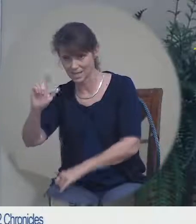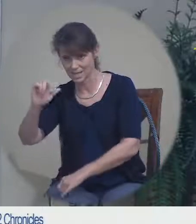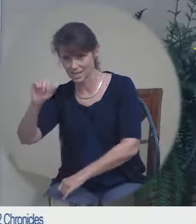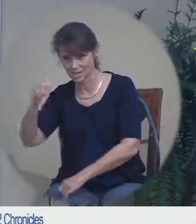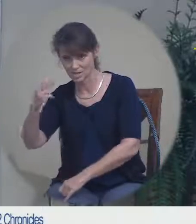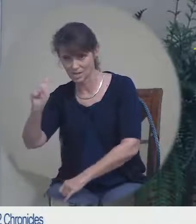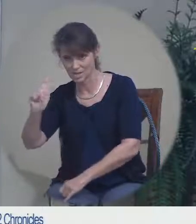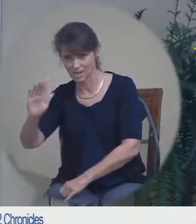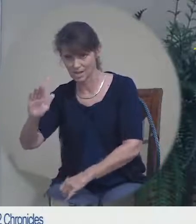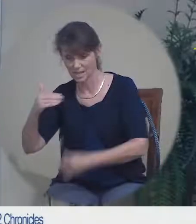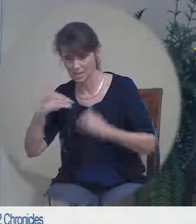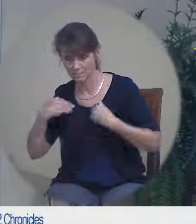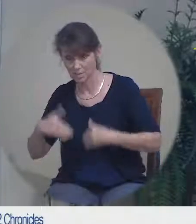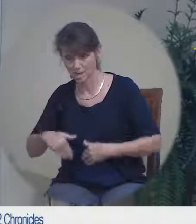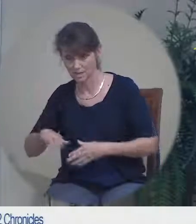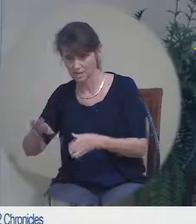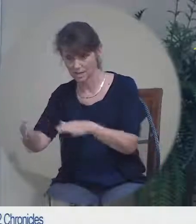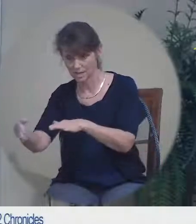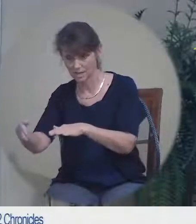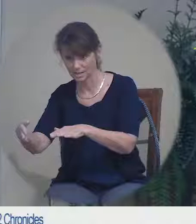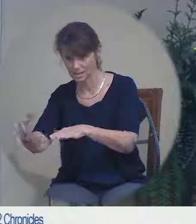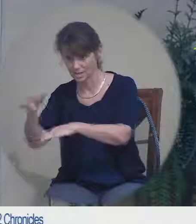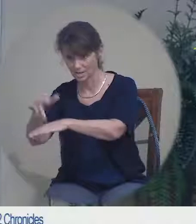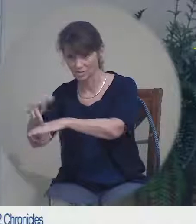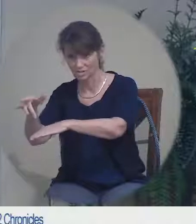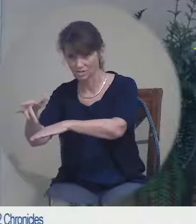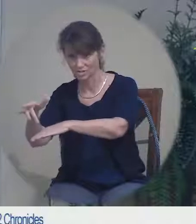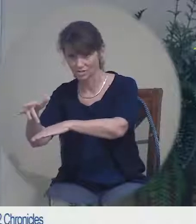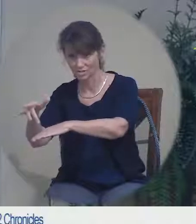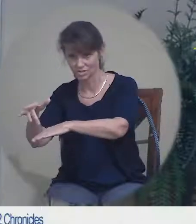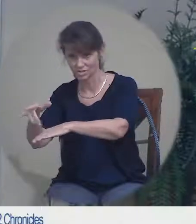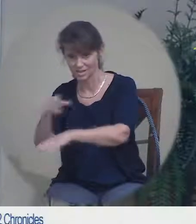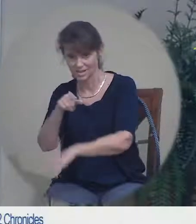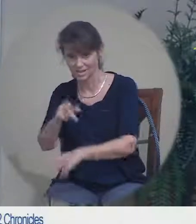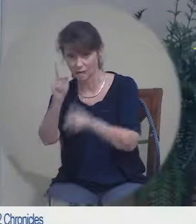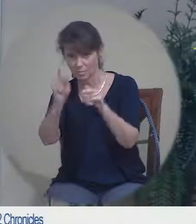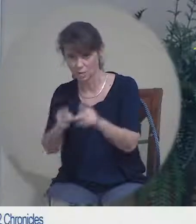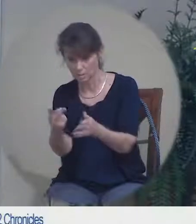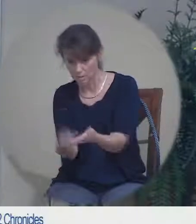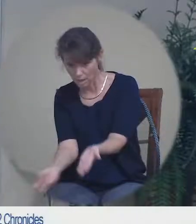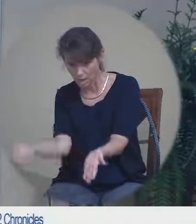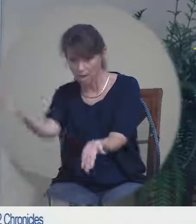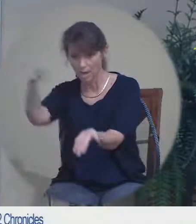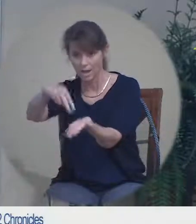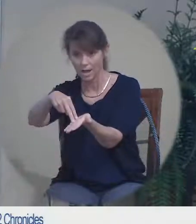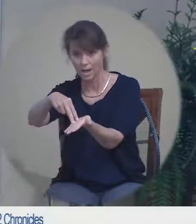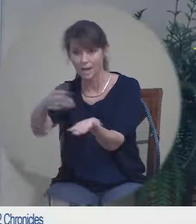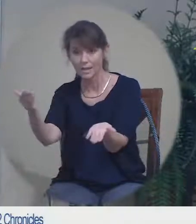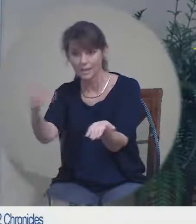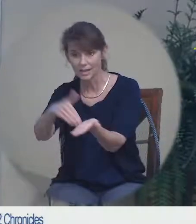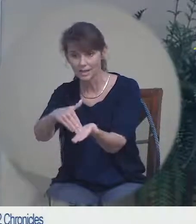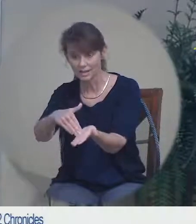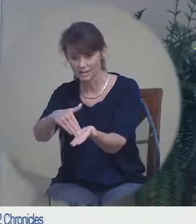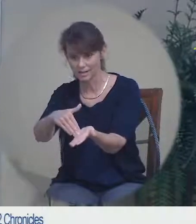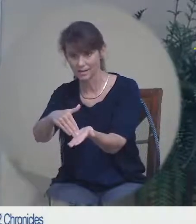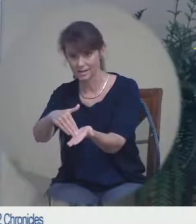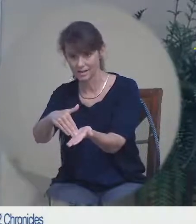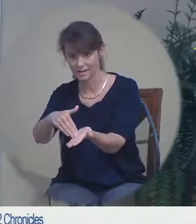scene, but what could that stand for? Think about it as a message to the people at this time. What could it stood for?